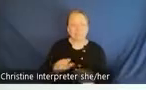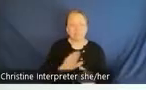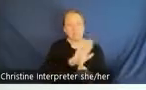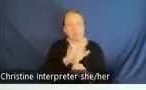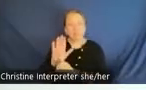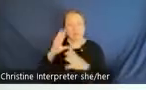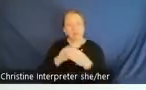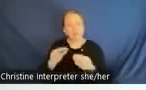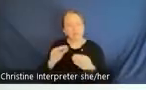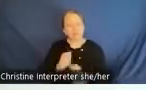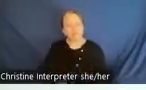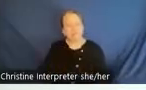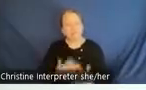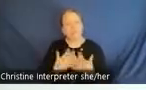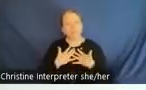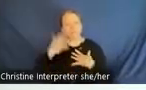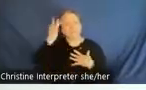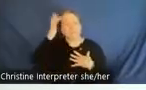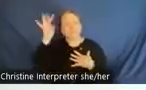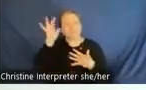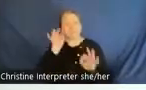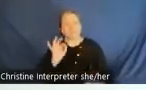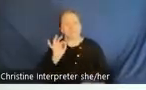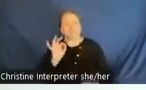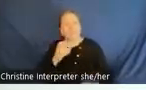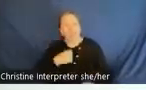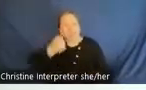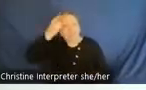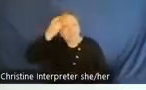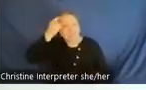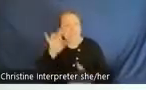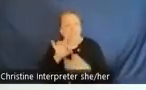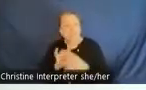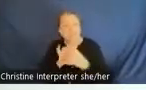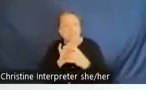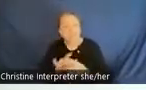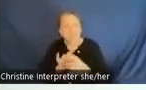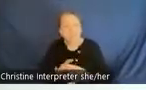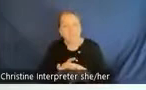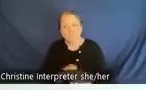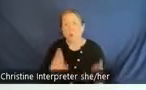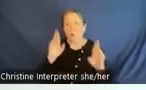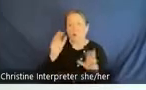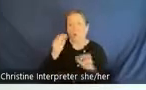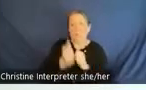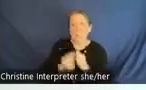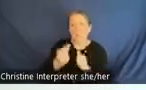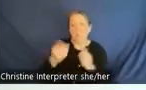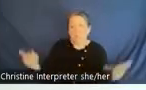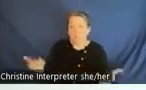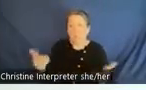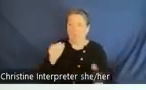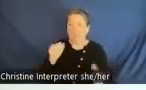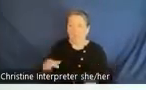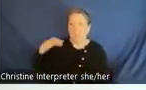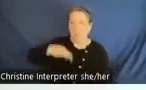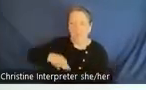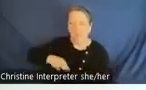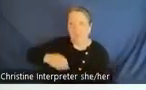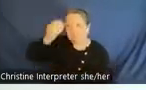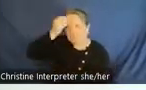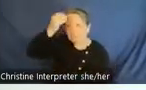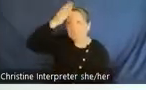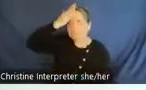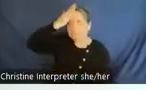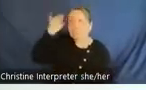very enlightening and relatable. I hope everyone in attendance tonight will be able to take something from these stories with them. We